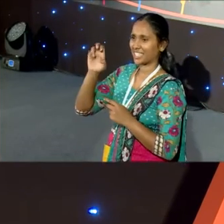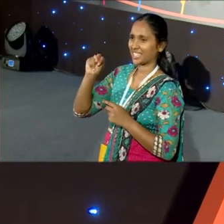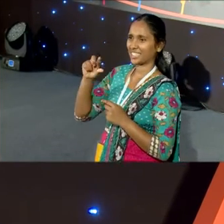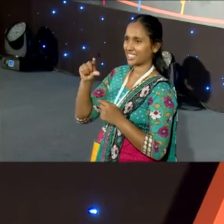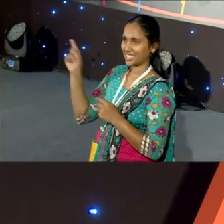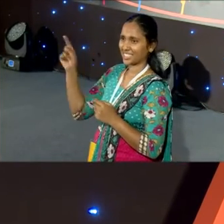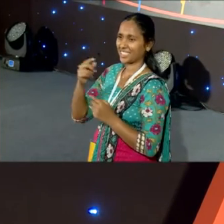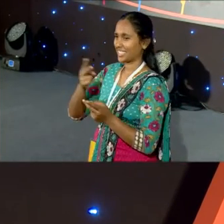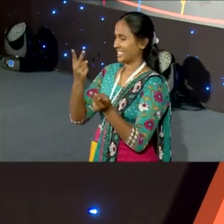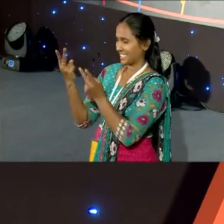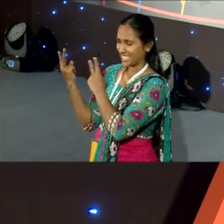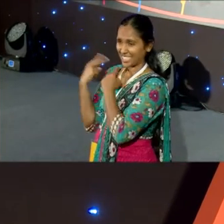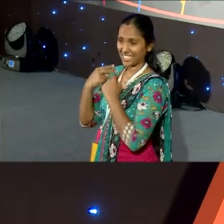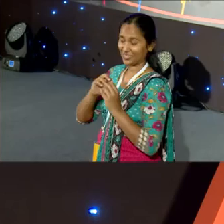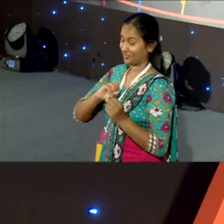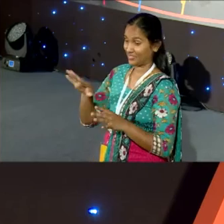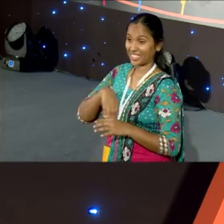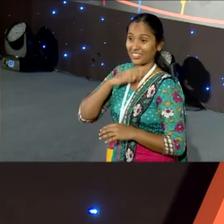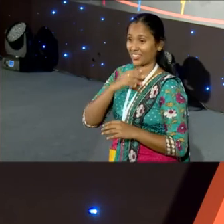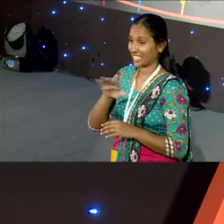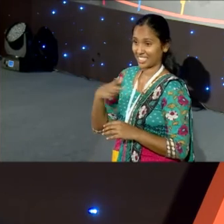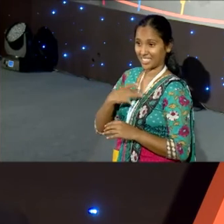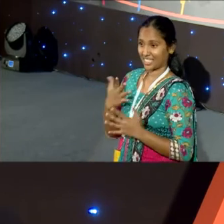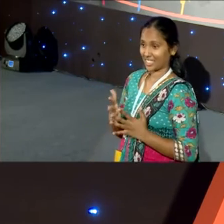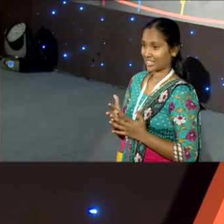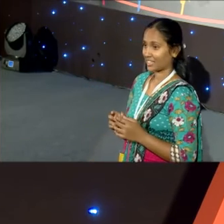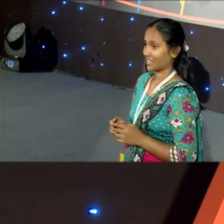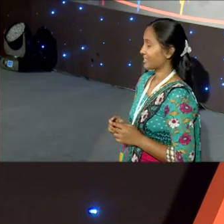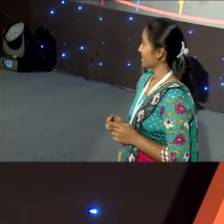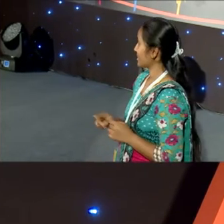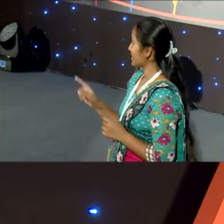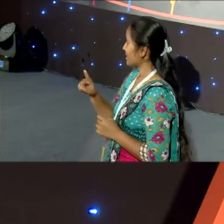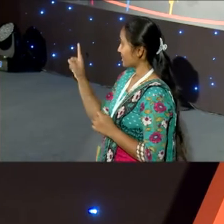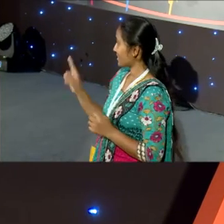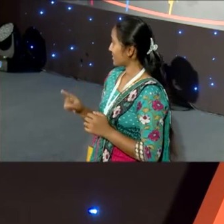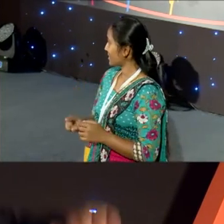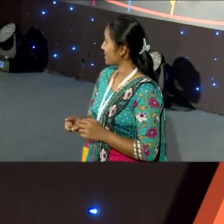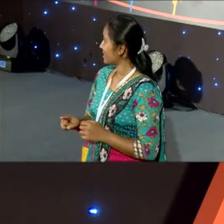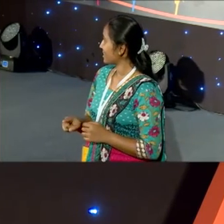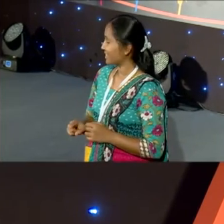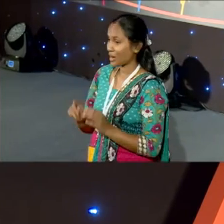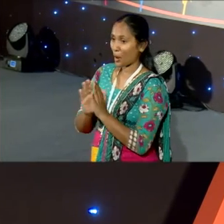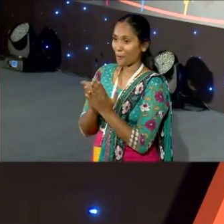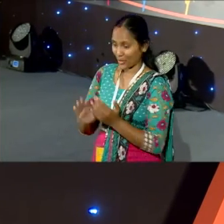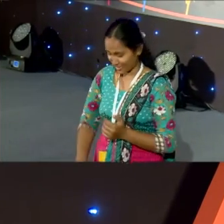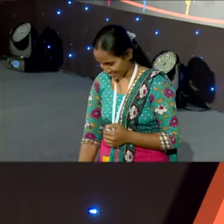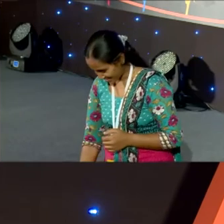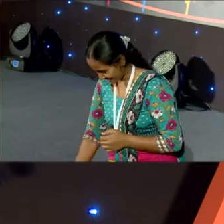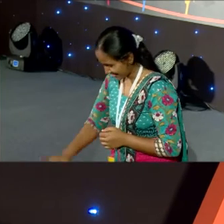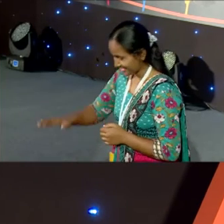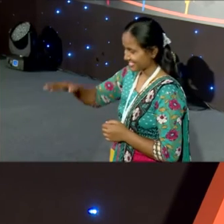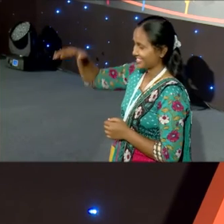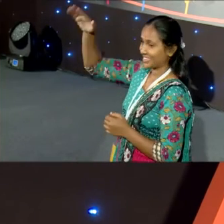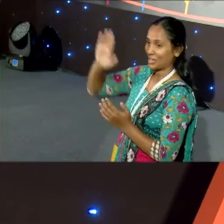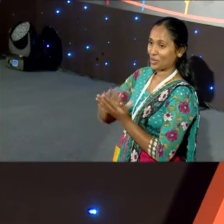one look at the syllabus. I took one look at the number of books, and they went from year to year. And